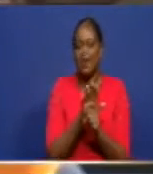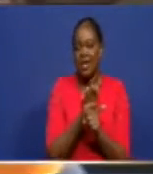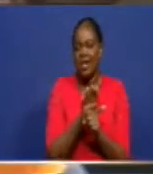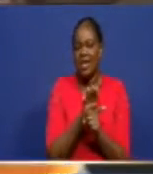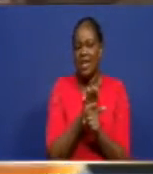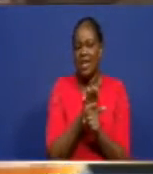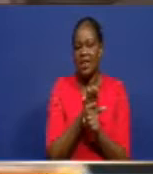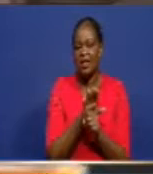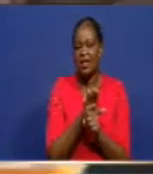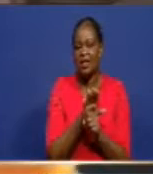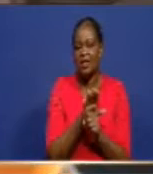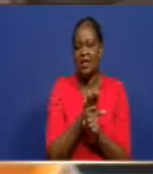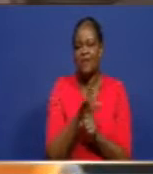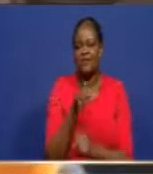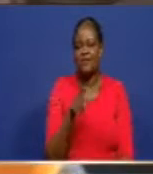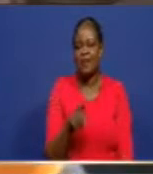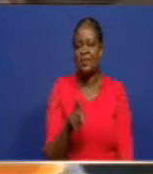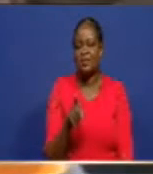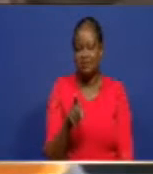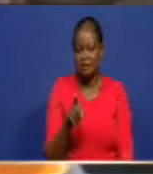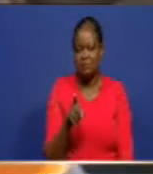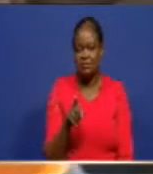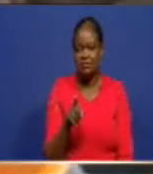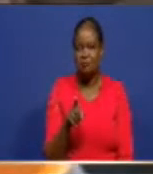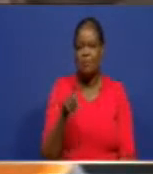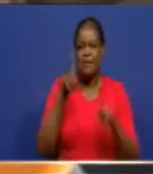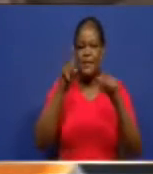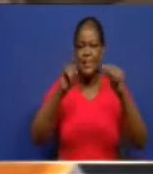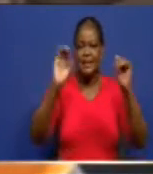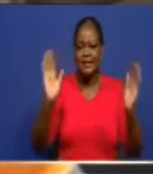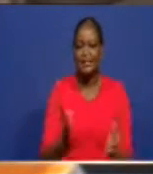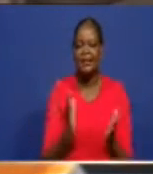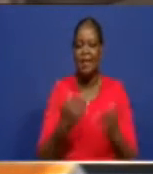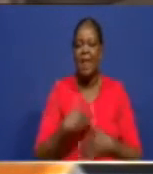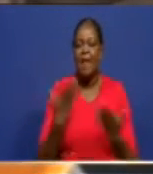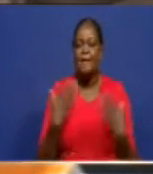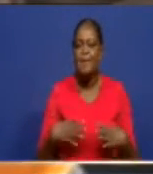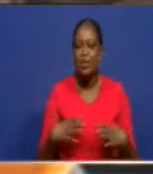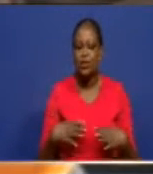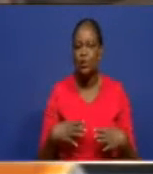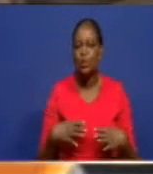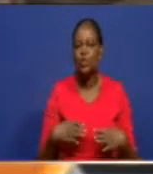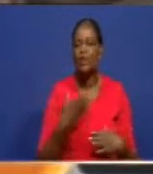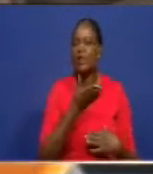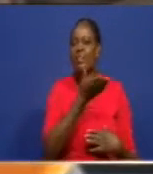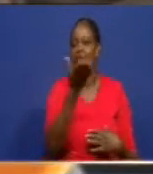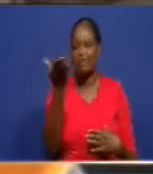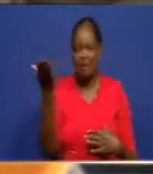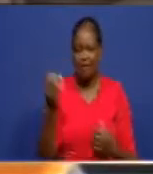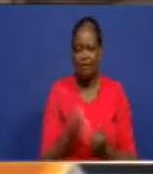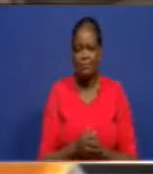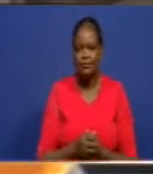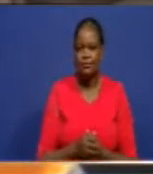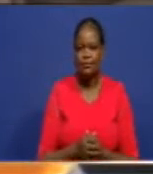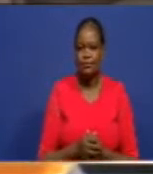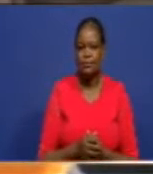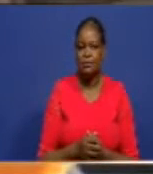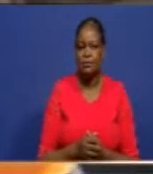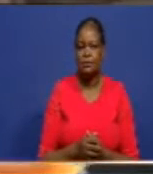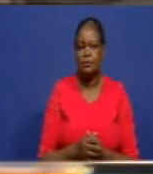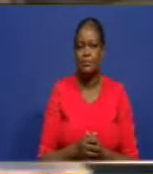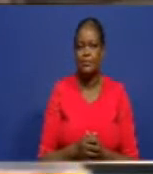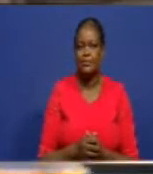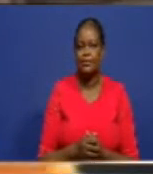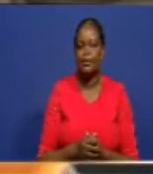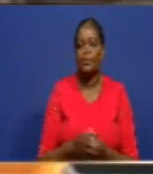COVID-19 virus. This should encourage anyone out there to